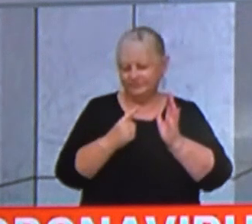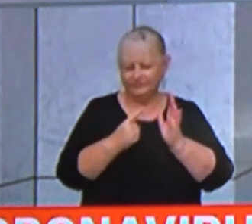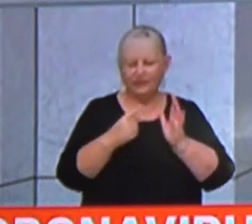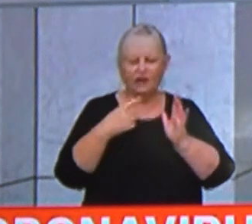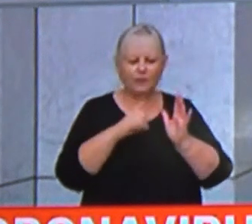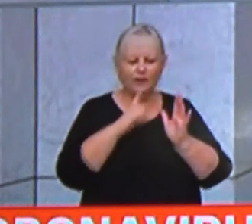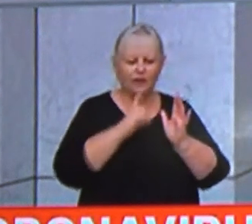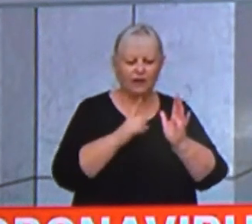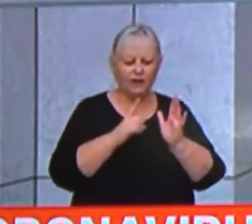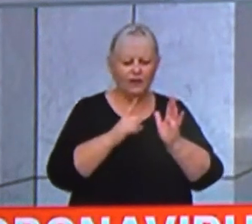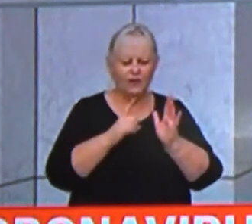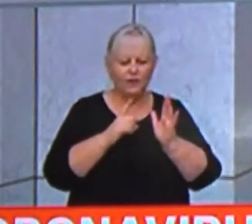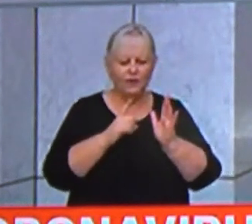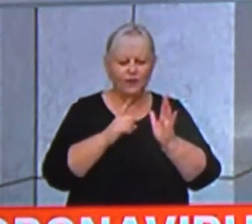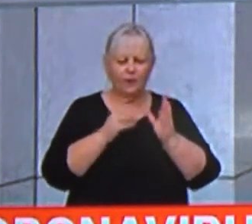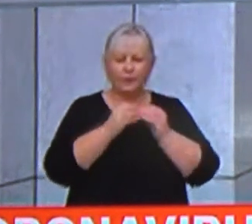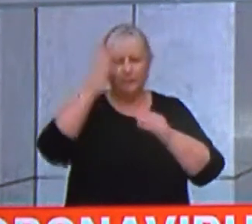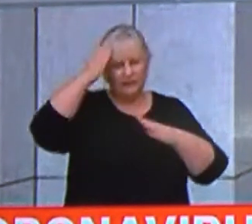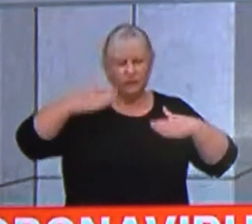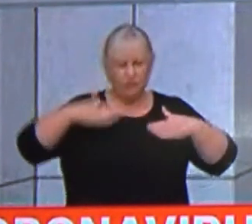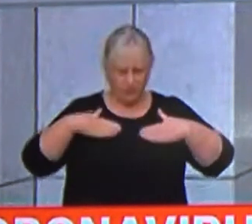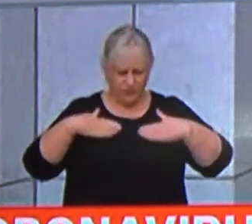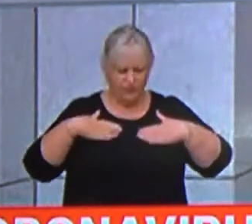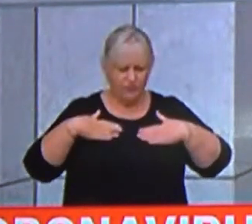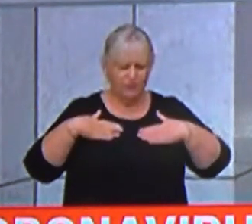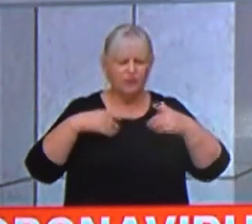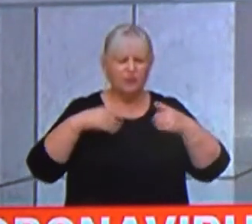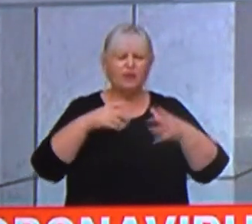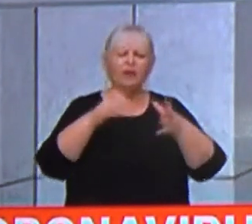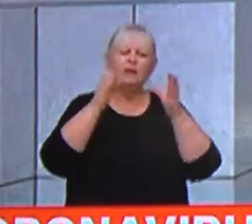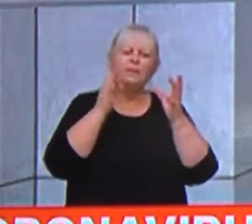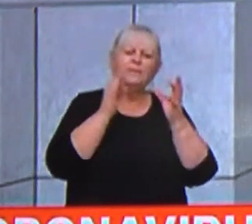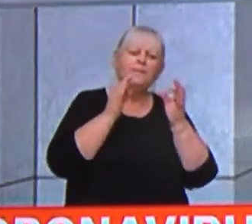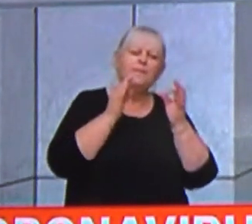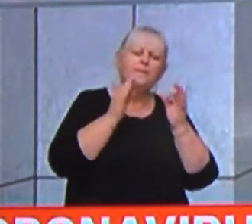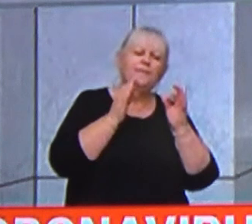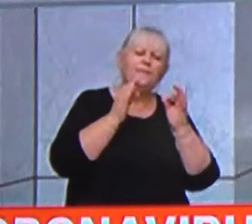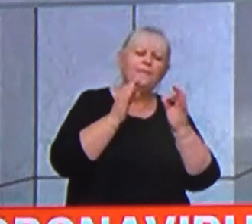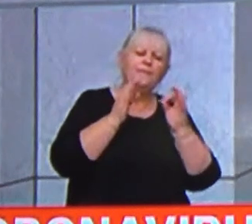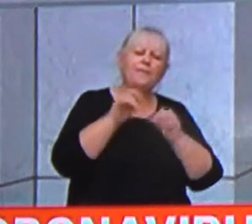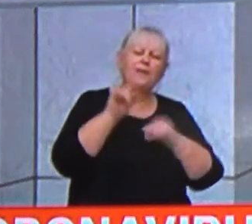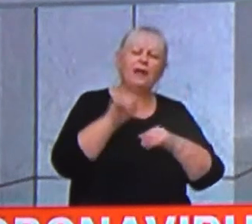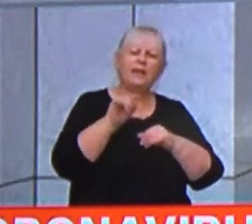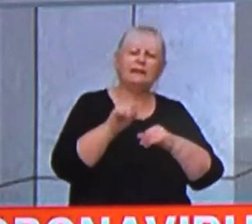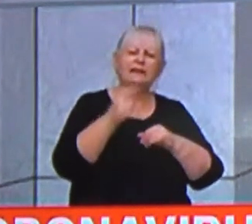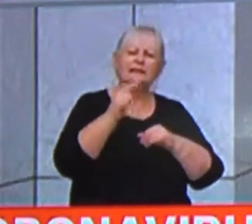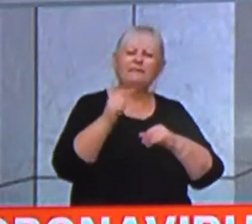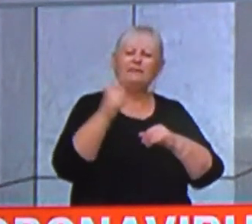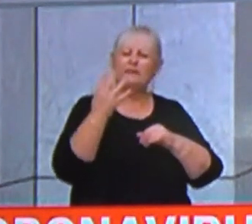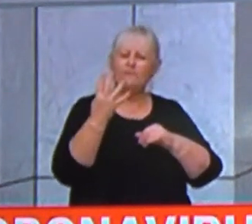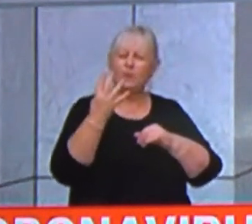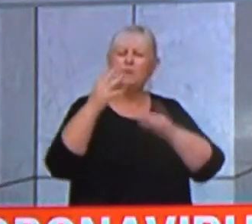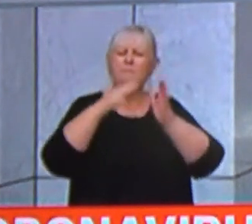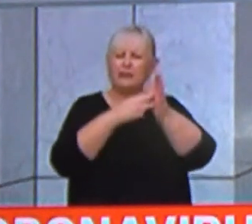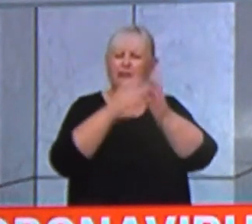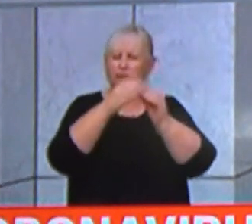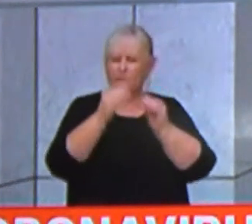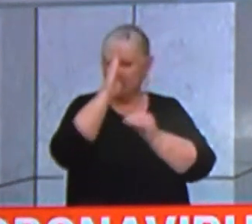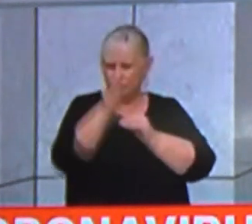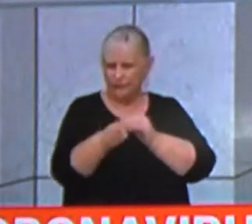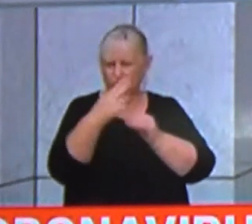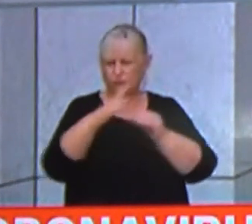particular our GPs and our nurses. It's about support for health and mental health at a